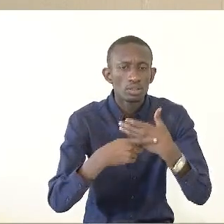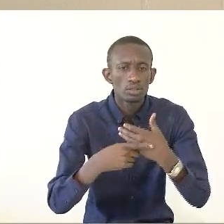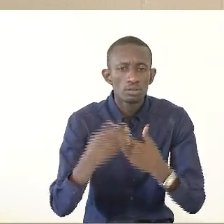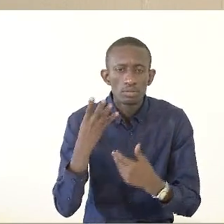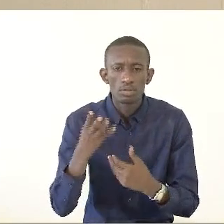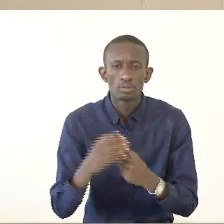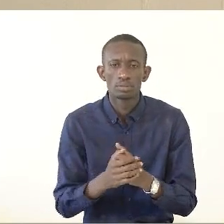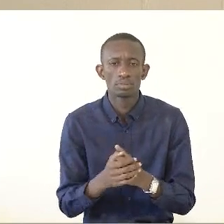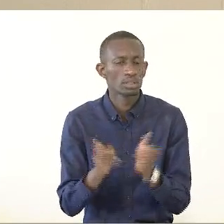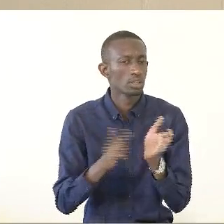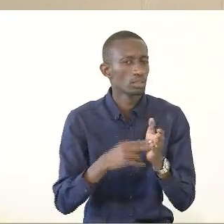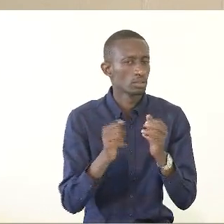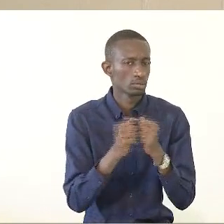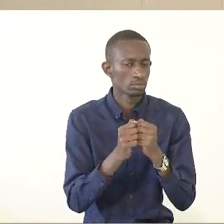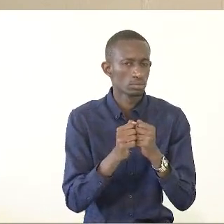16.